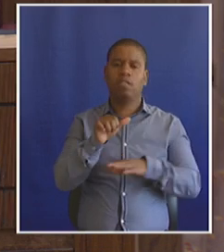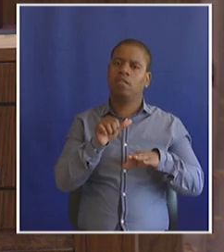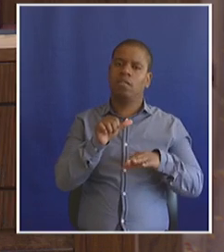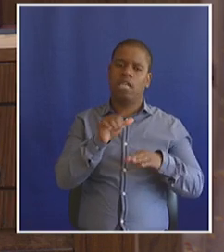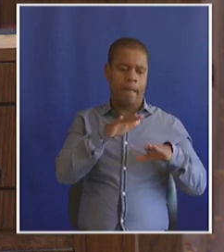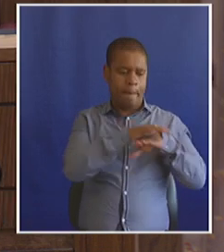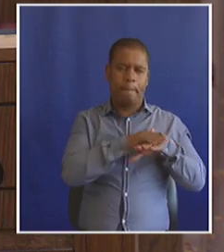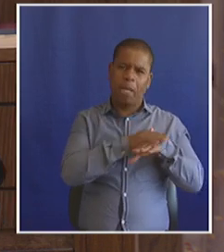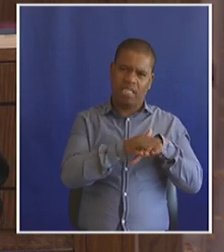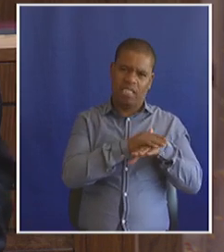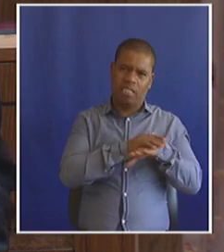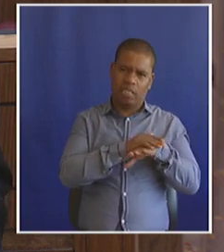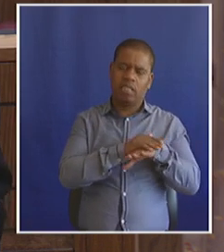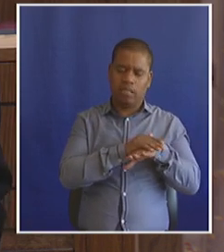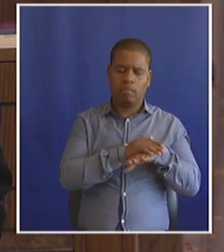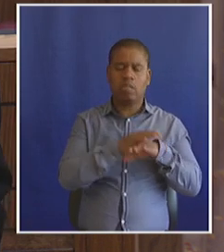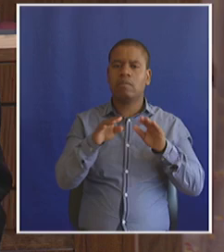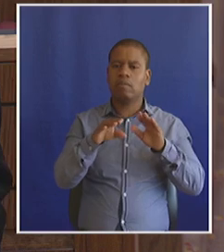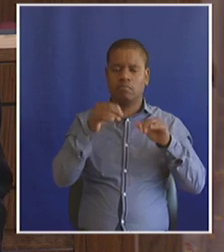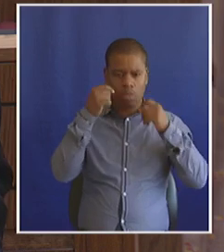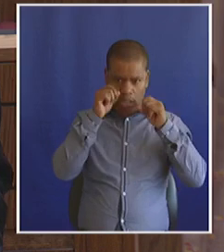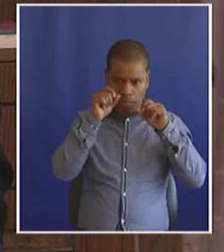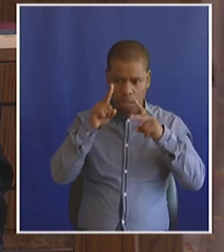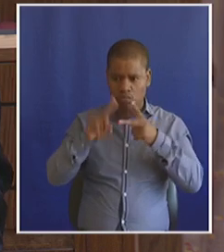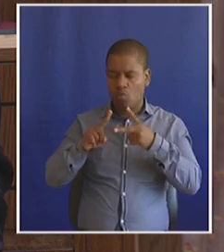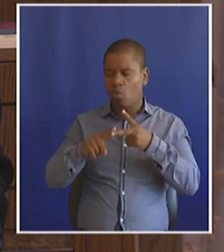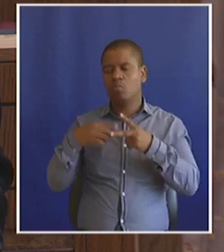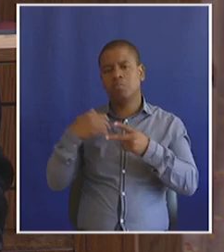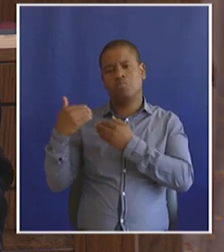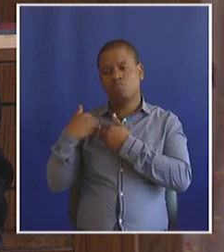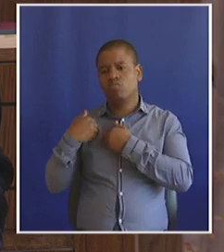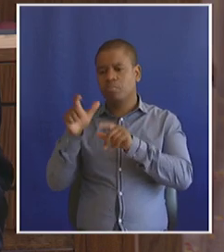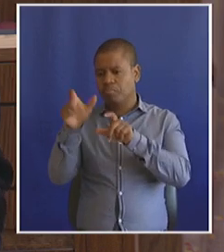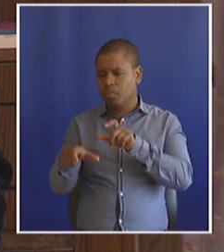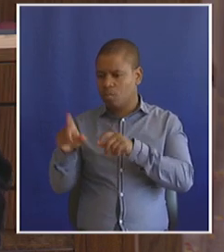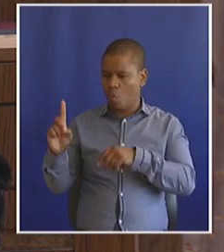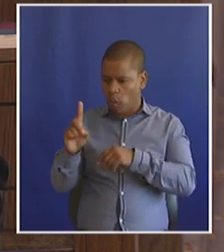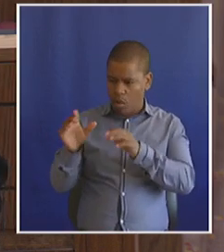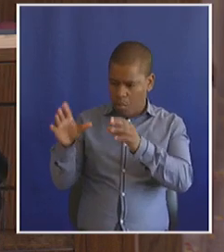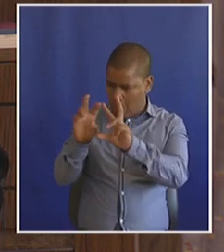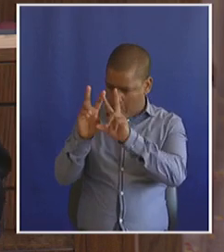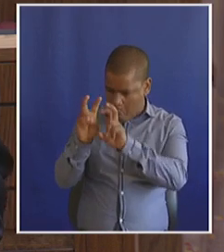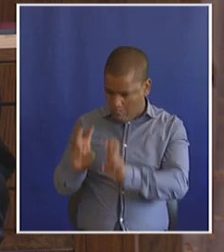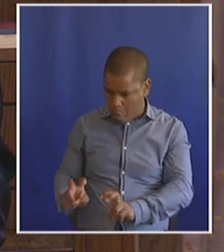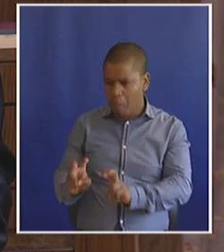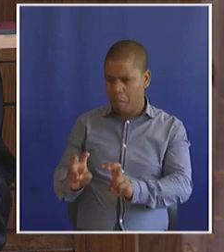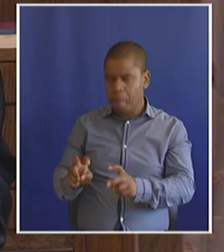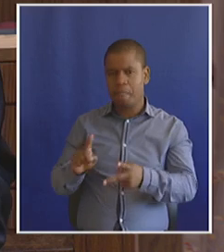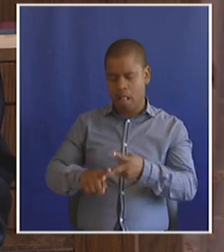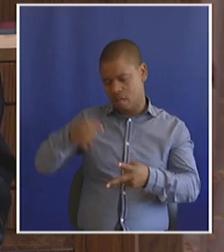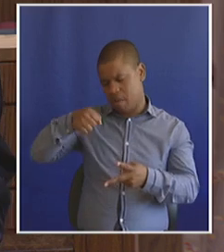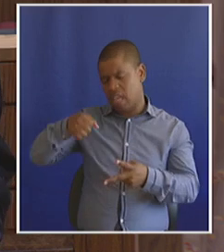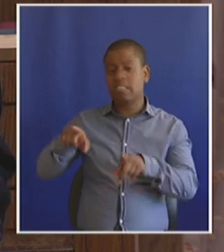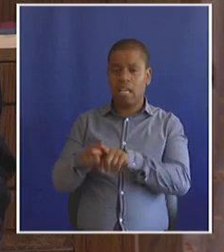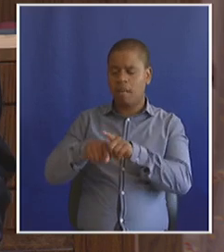aimed at reasserting the importance of basic security measures and competencies such as searching of persons and goods. The campaign